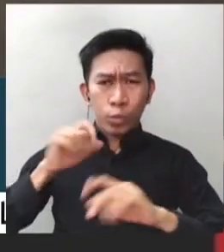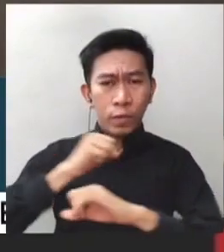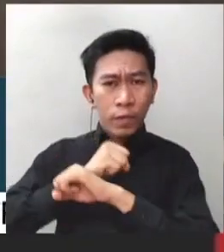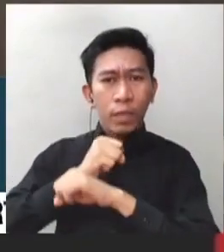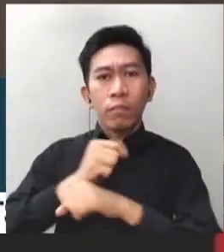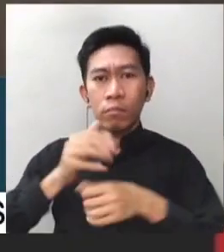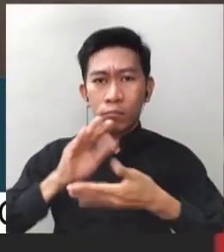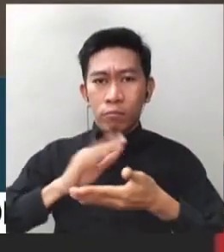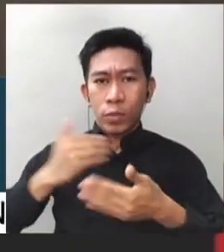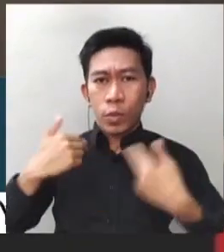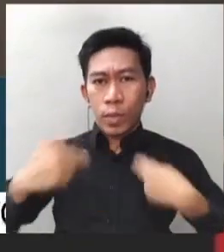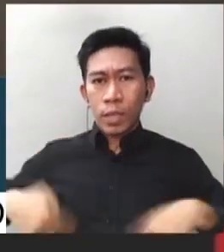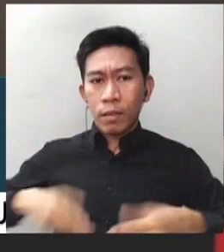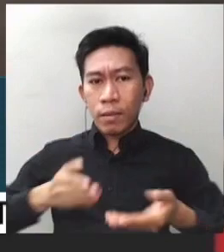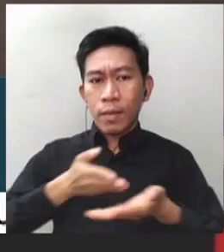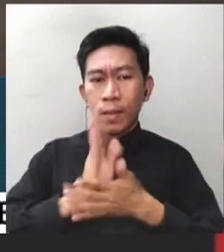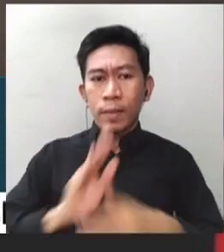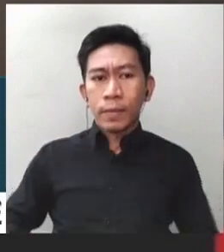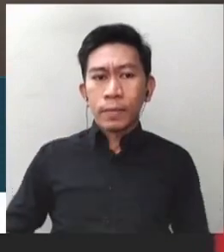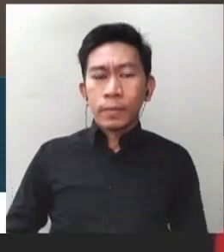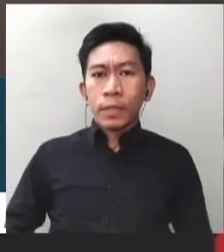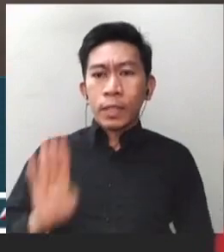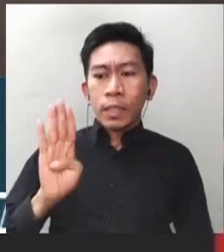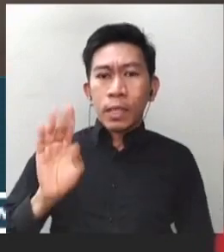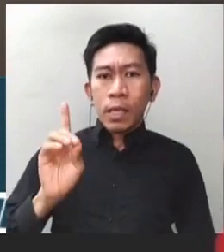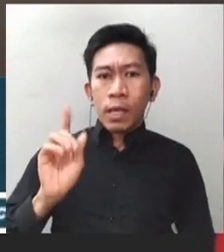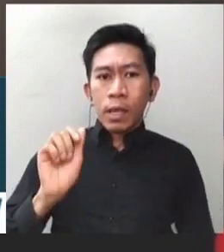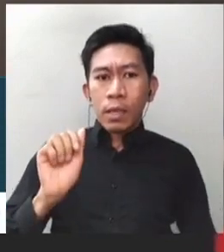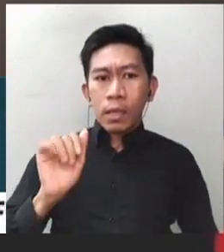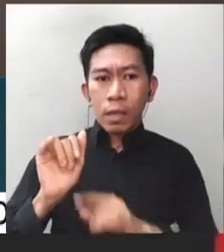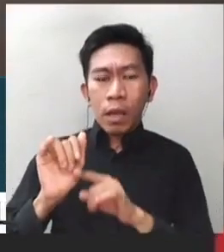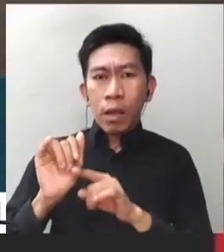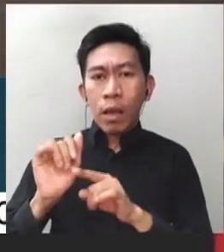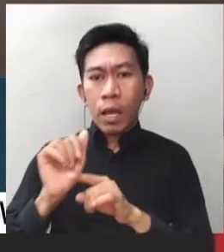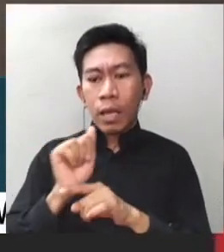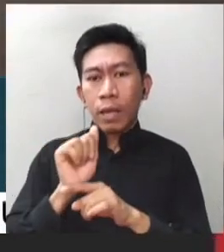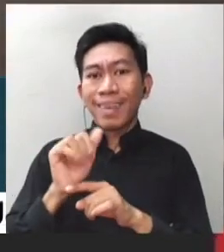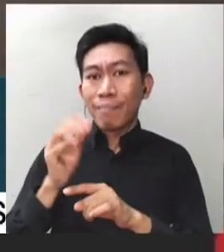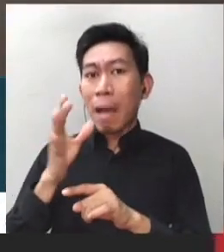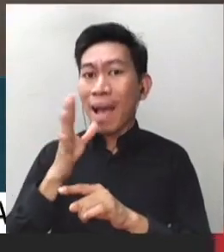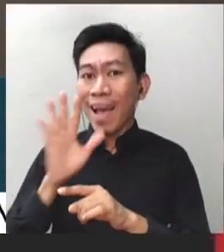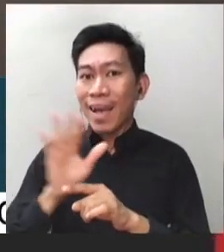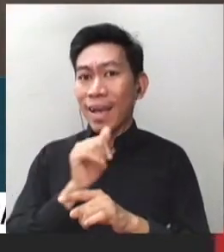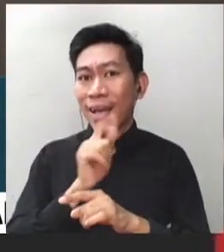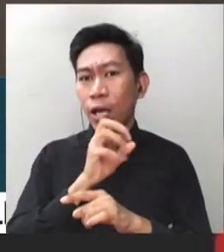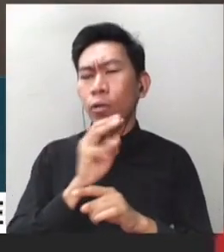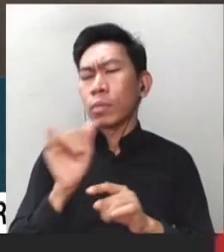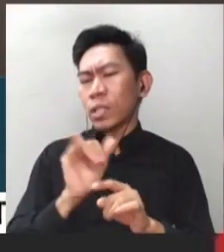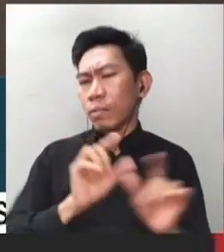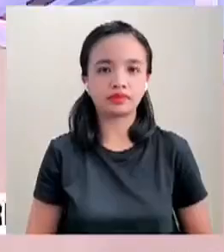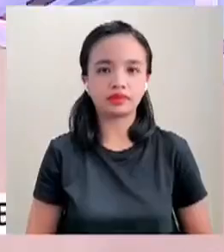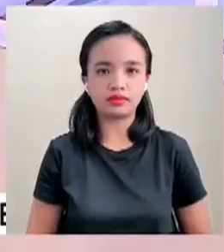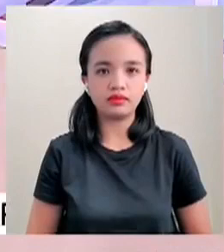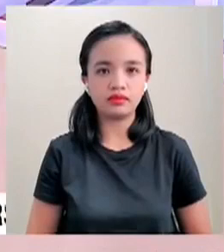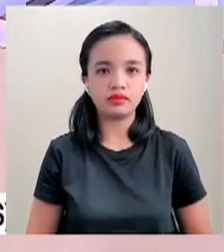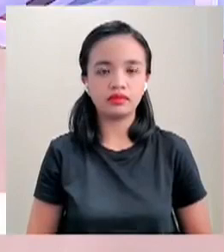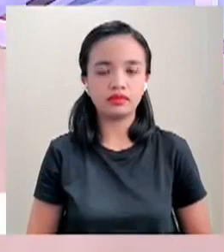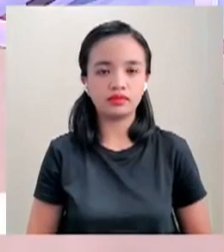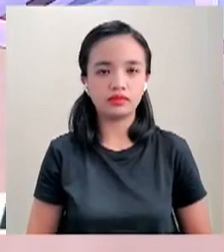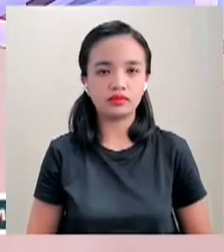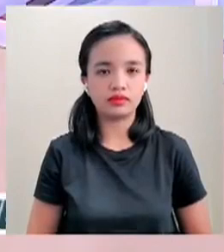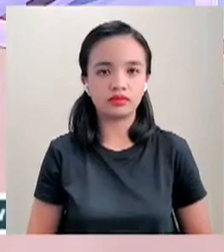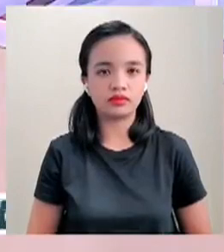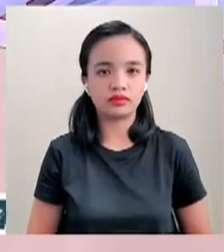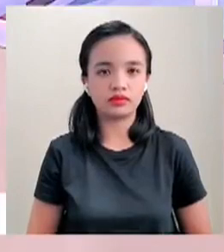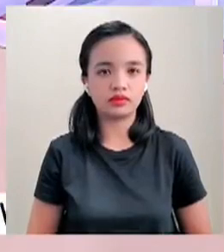mother, Bayan Emeritus Chairperson Carol Pagaduan Araulio, also filed a complaint against Badoy over red tagging. More leaders